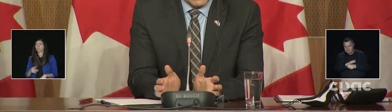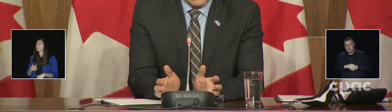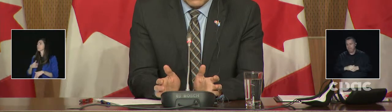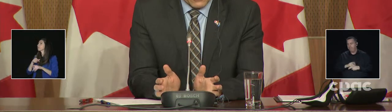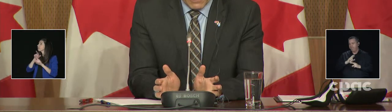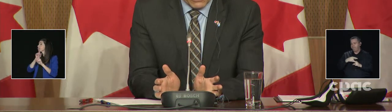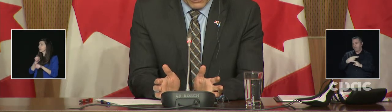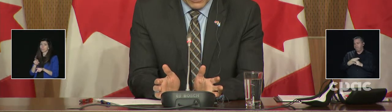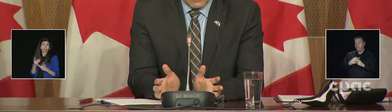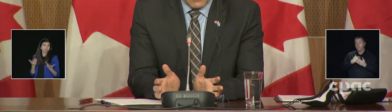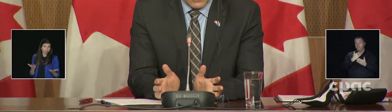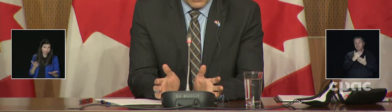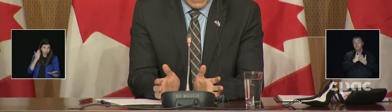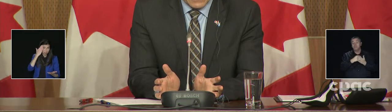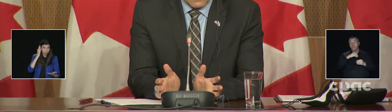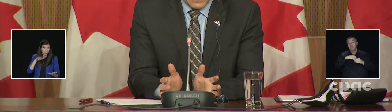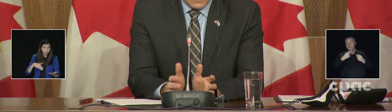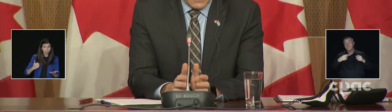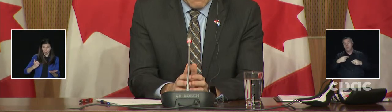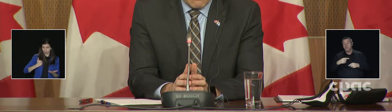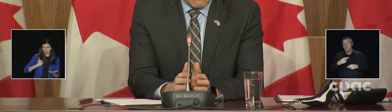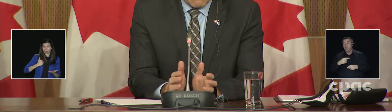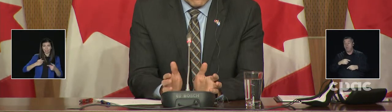all measures around the world. You know,